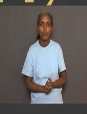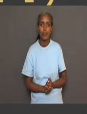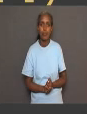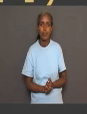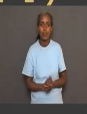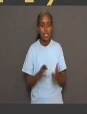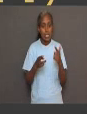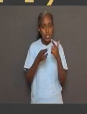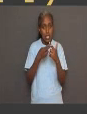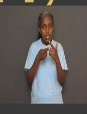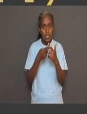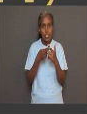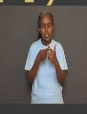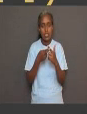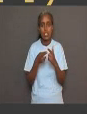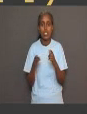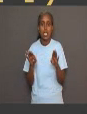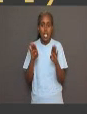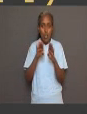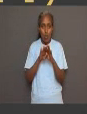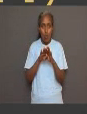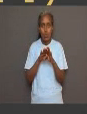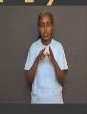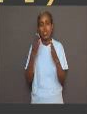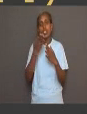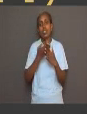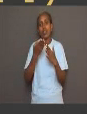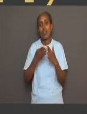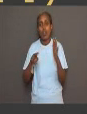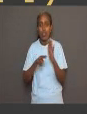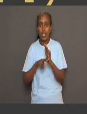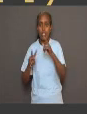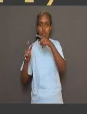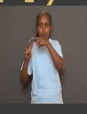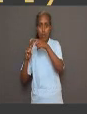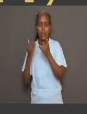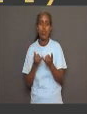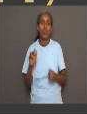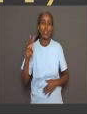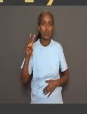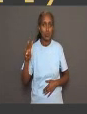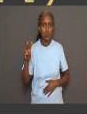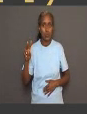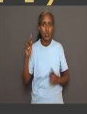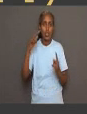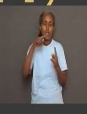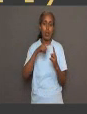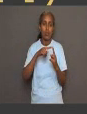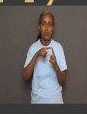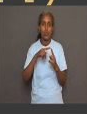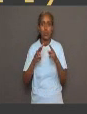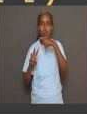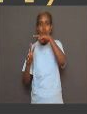The range is the closed interval of negative pi over 2 up